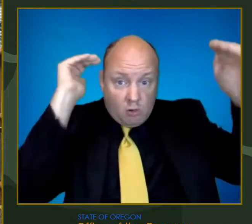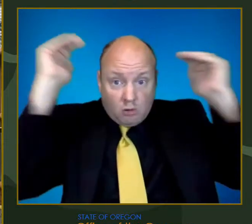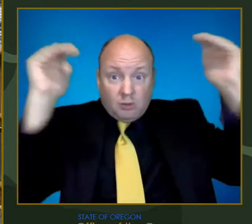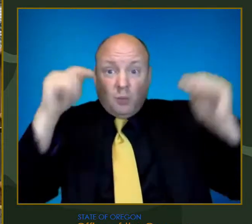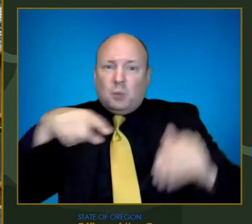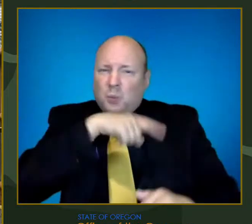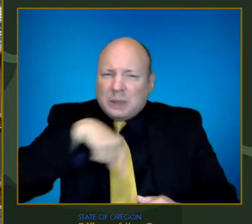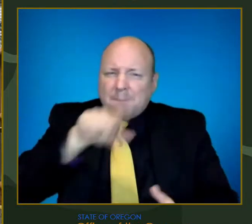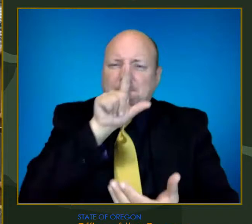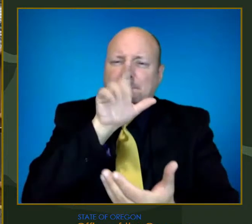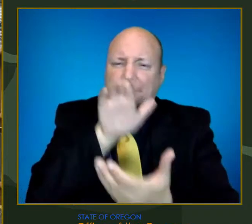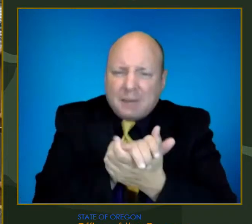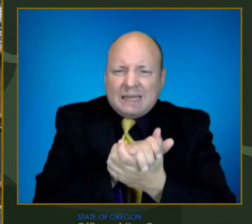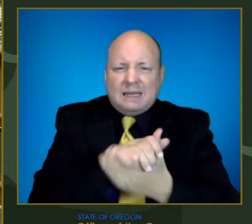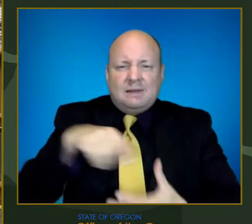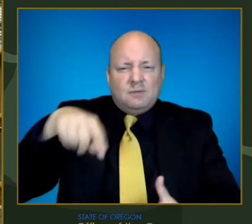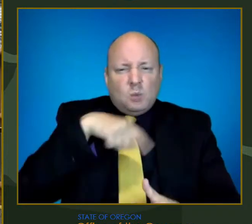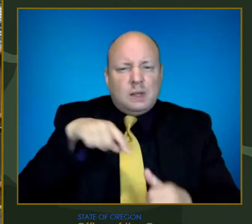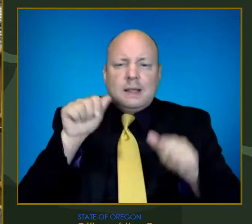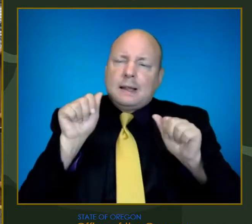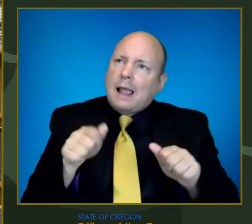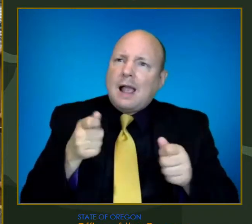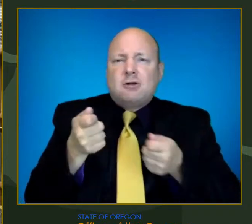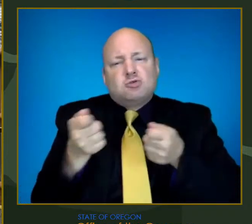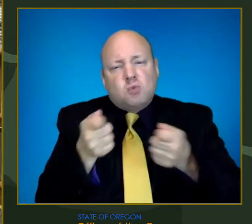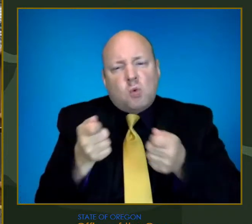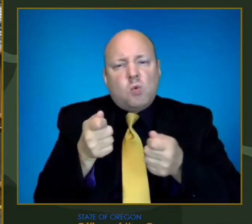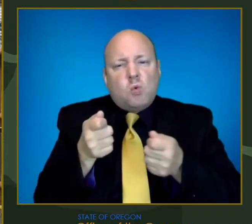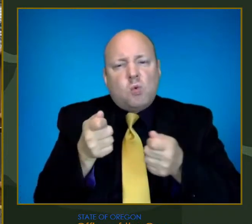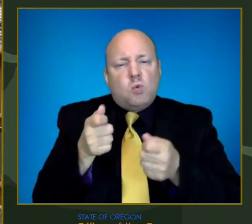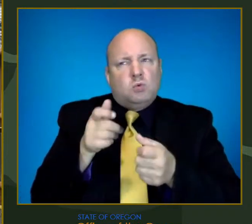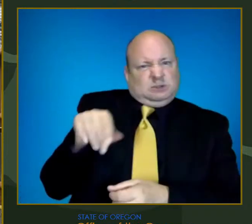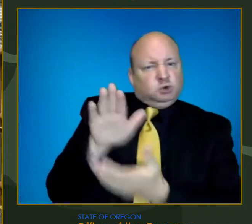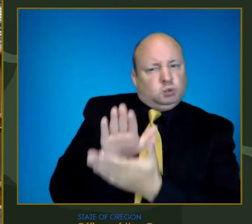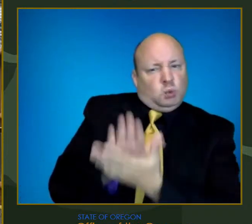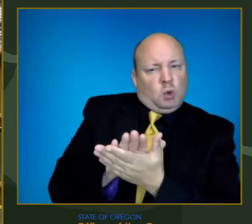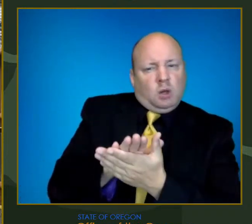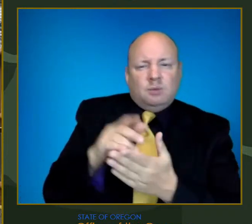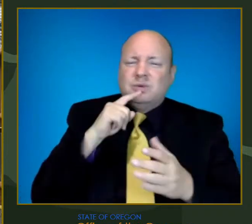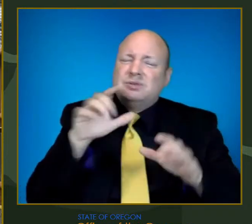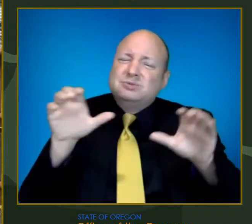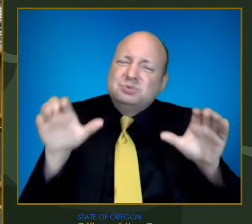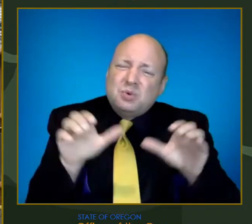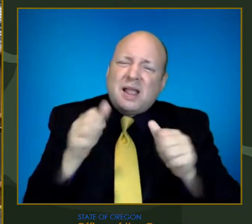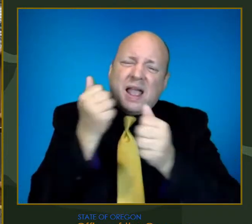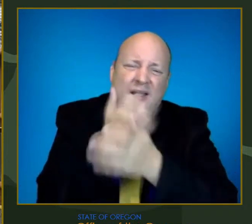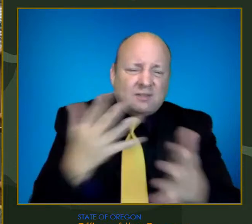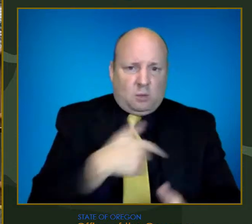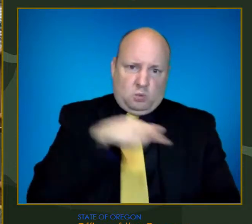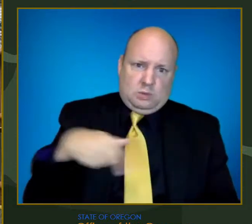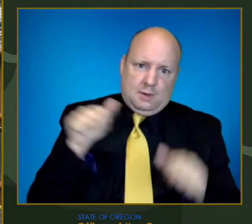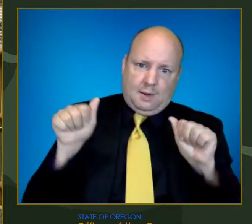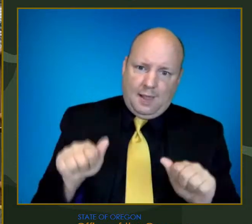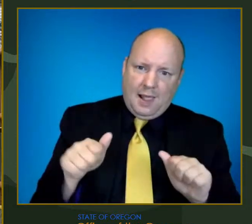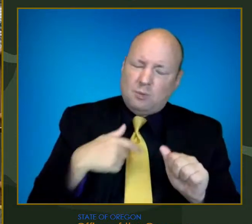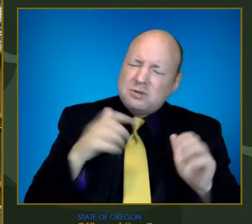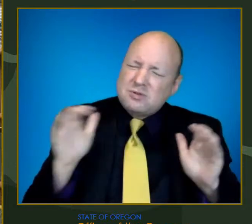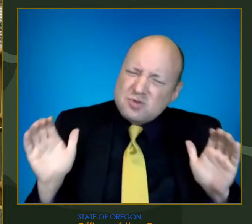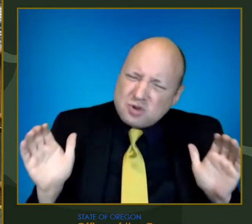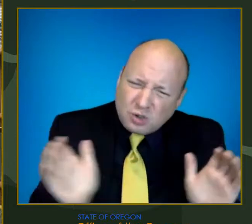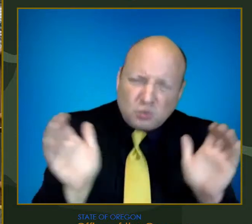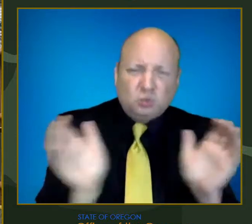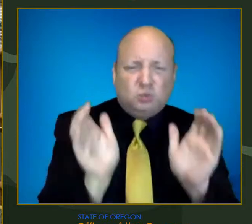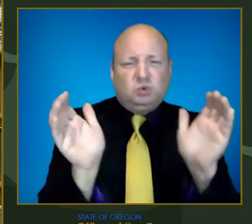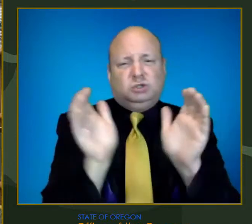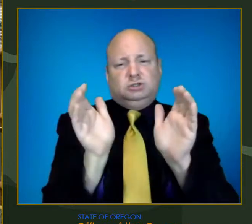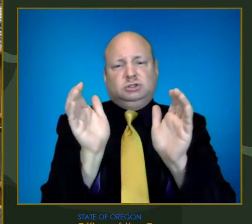well. I would say we should do everything we can to encourage our students who are eligible for the vaccine